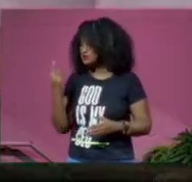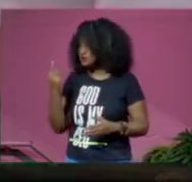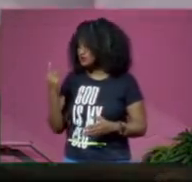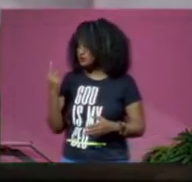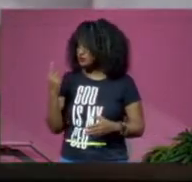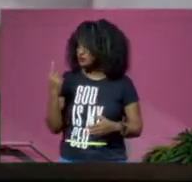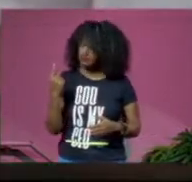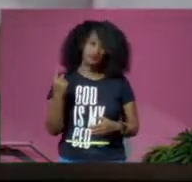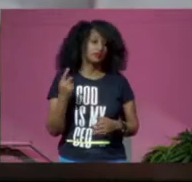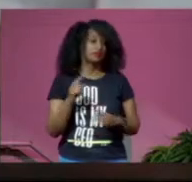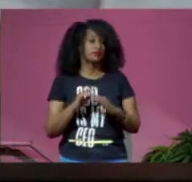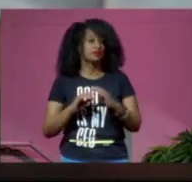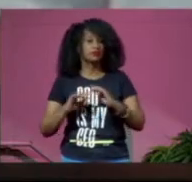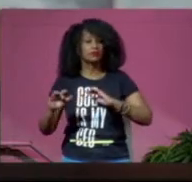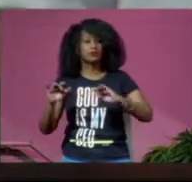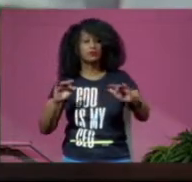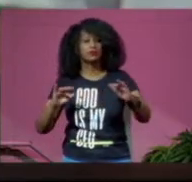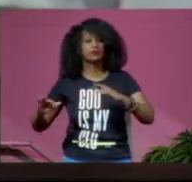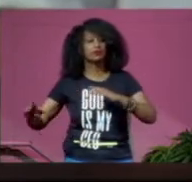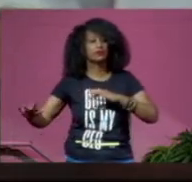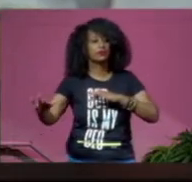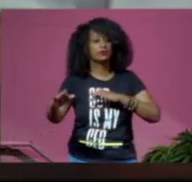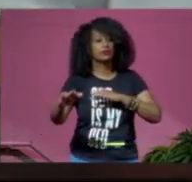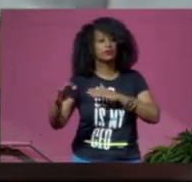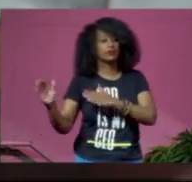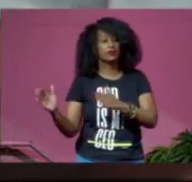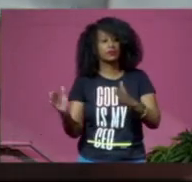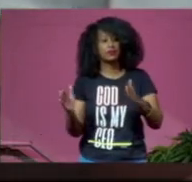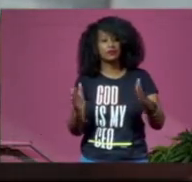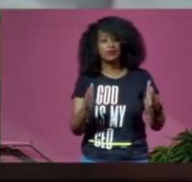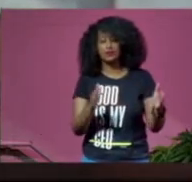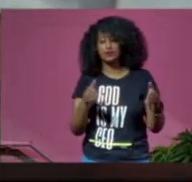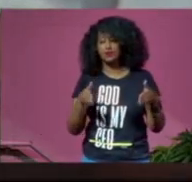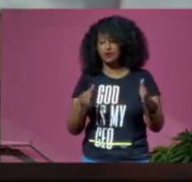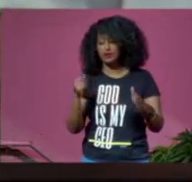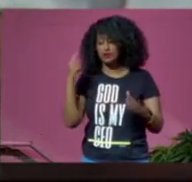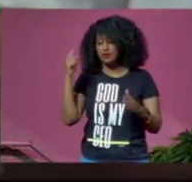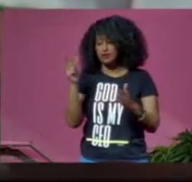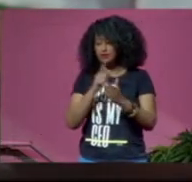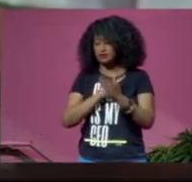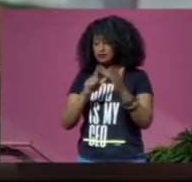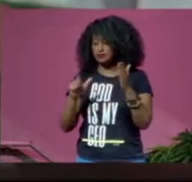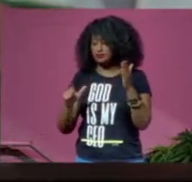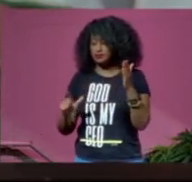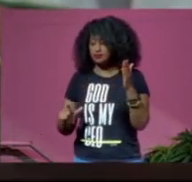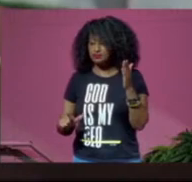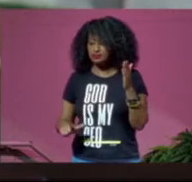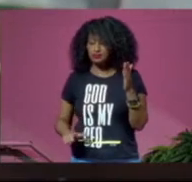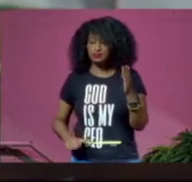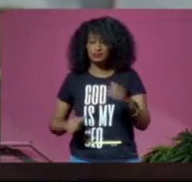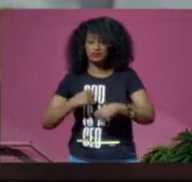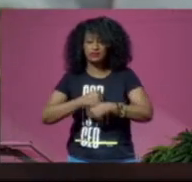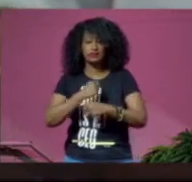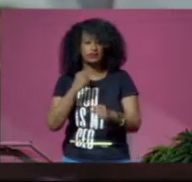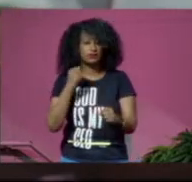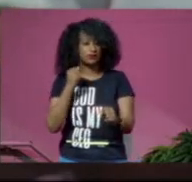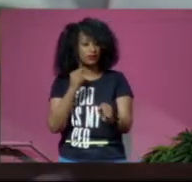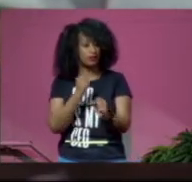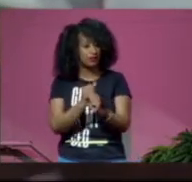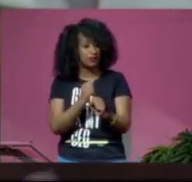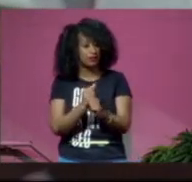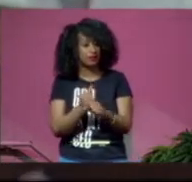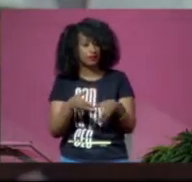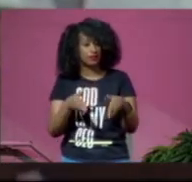in the wilderness, prepare ye the way for the Lord and make straight